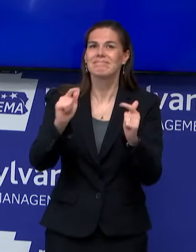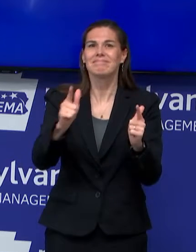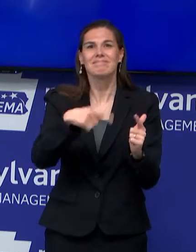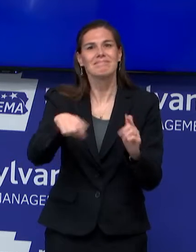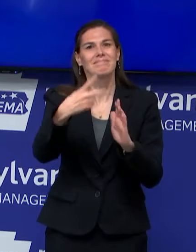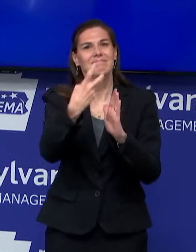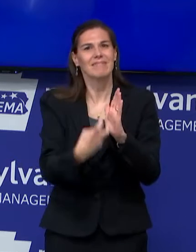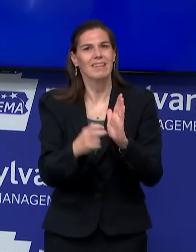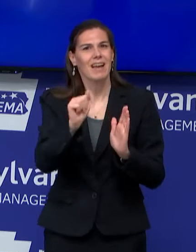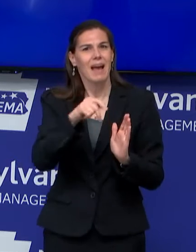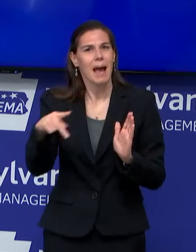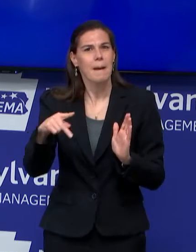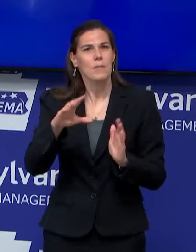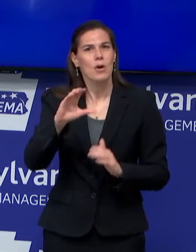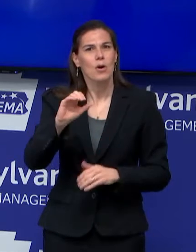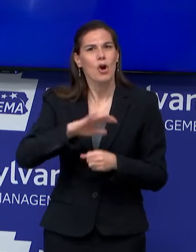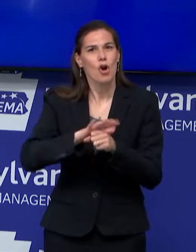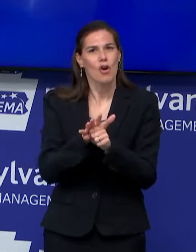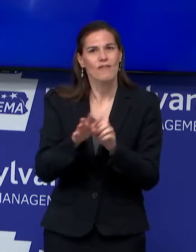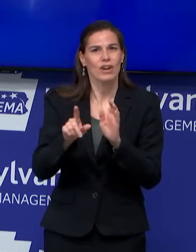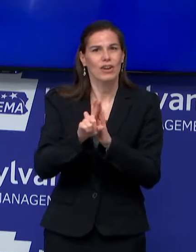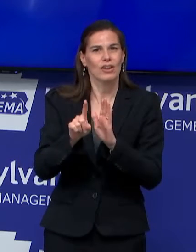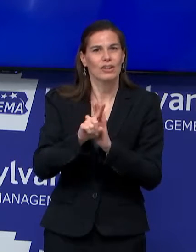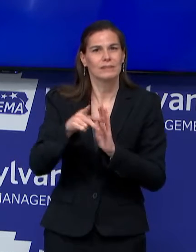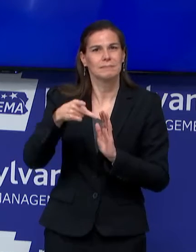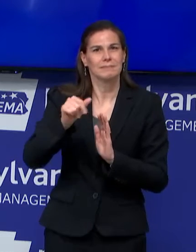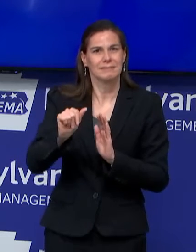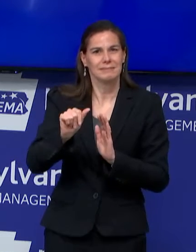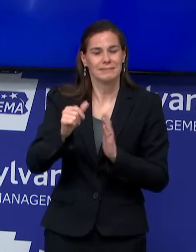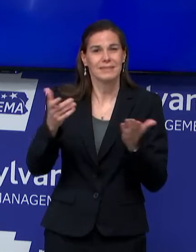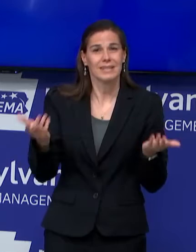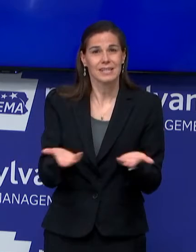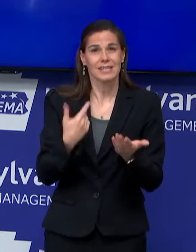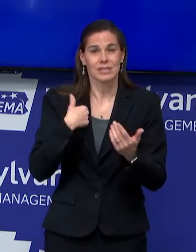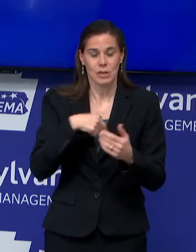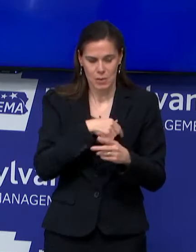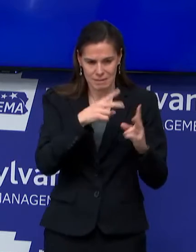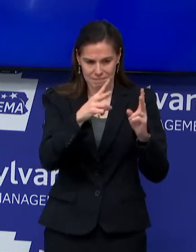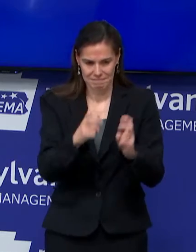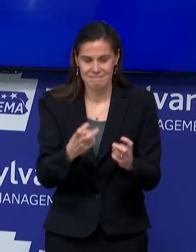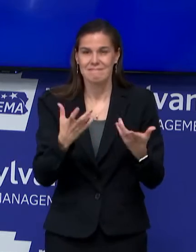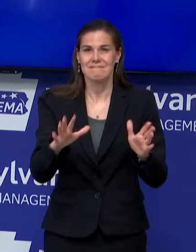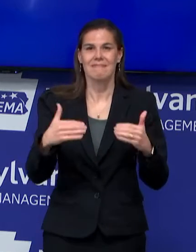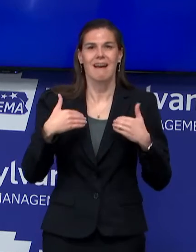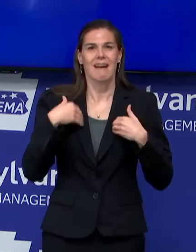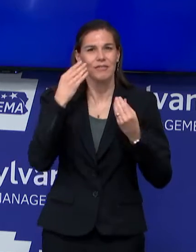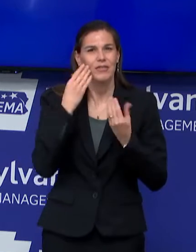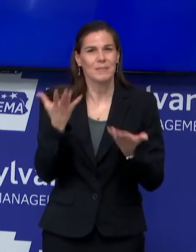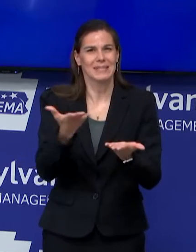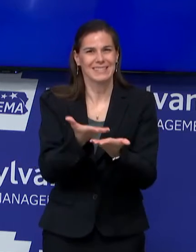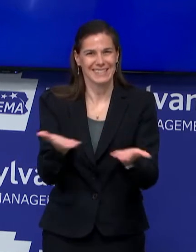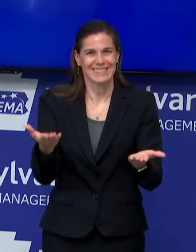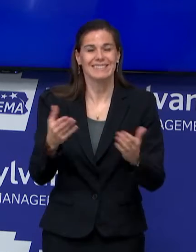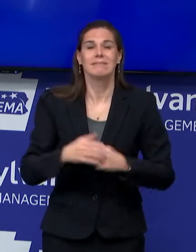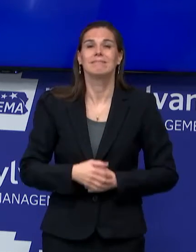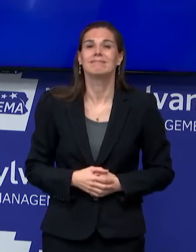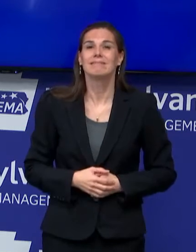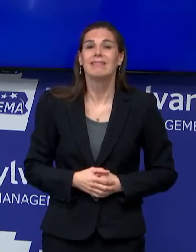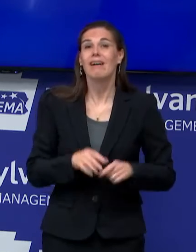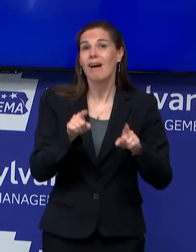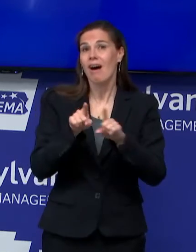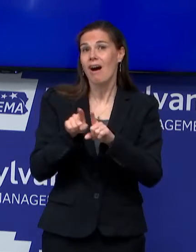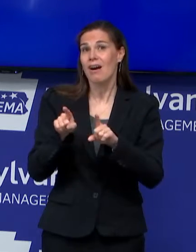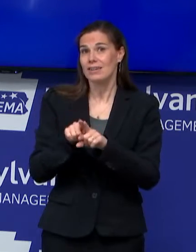can help stop the spread of COVID-19 in our communities. We also have exciting news to share about the Your Turn